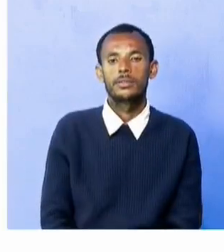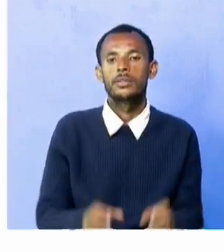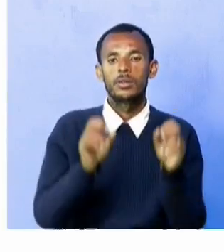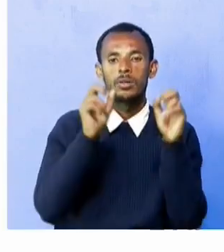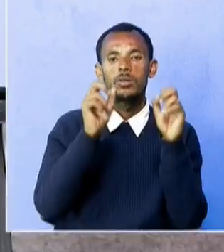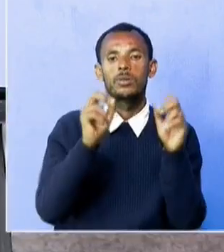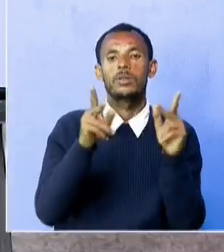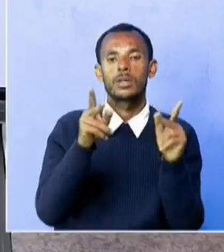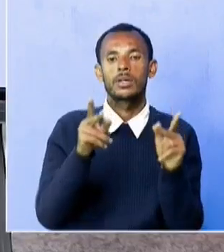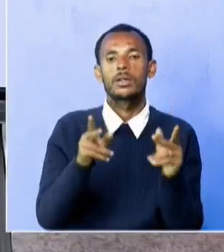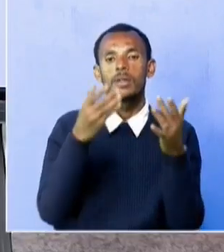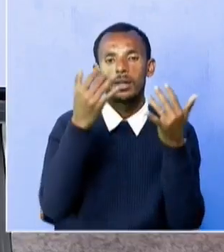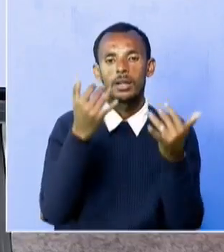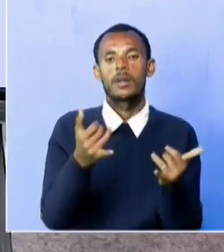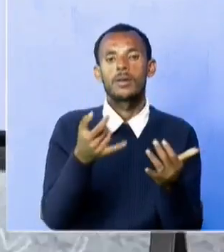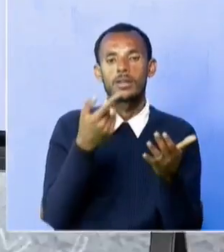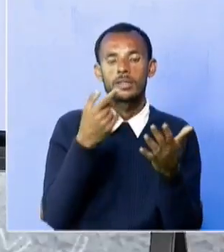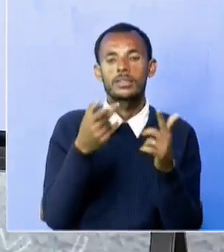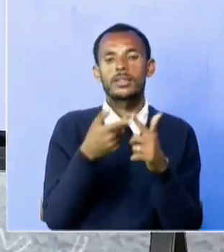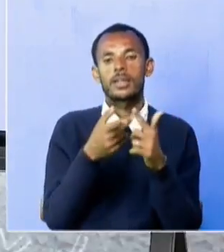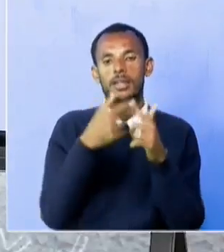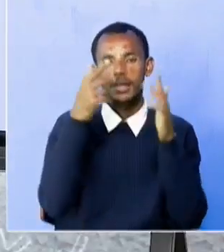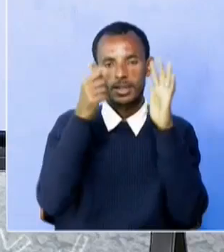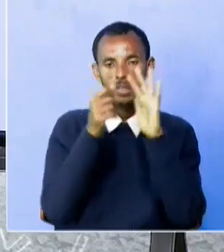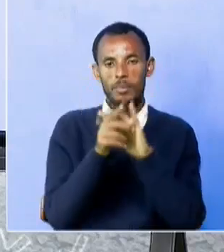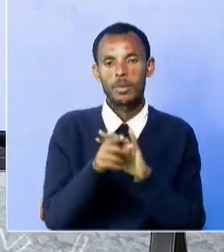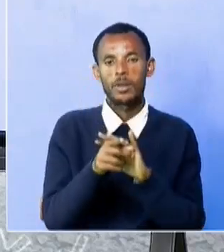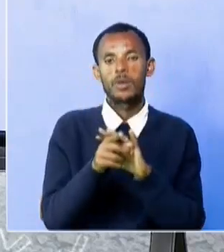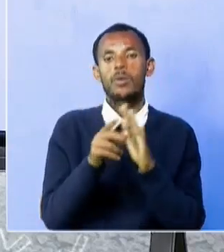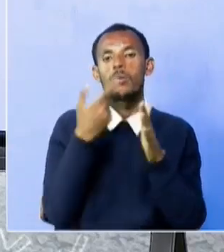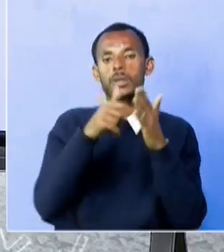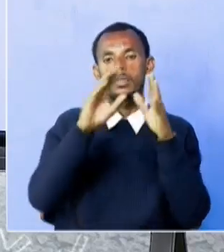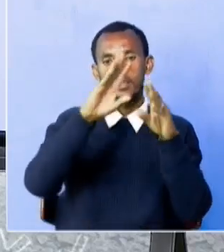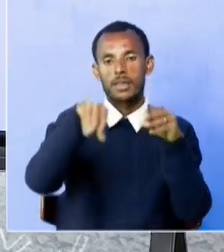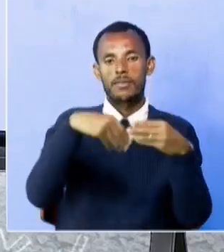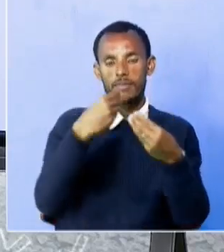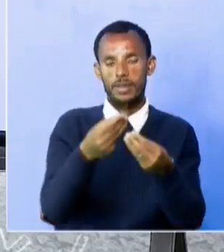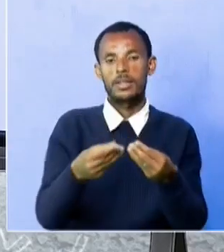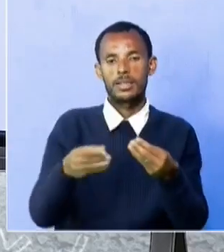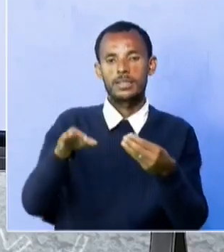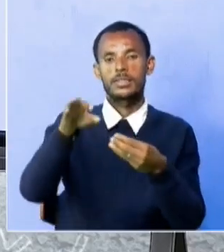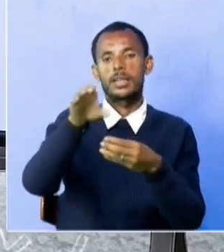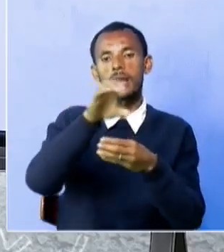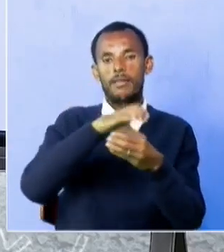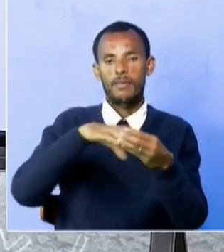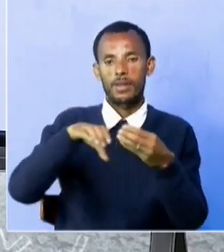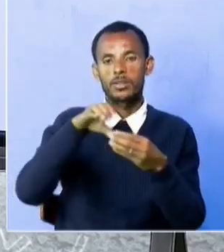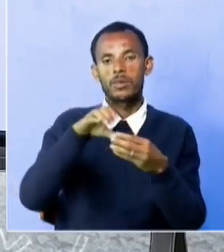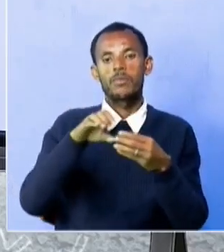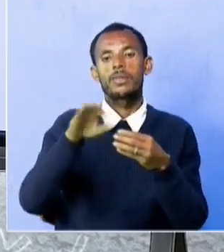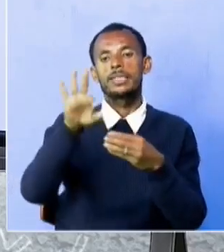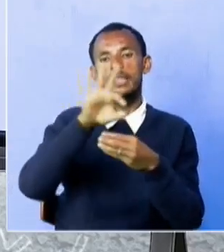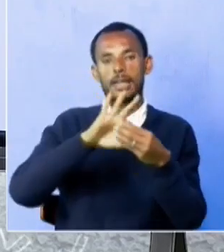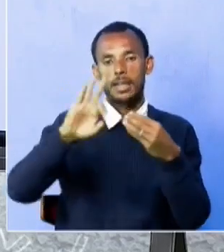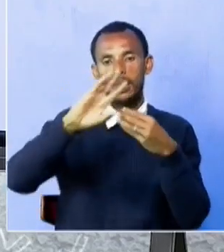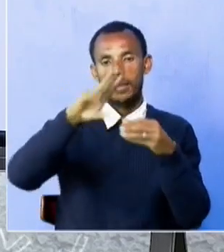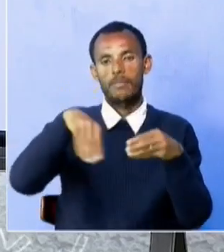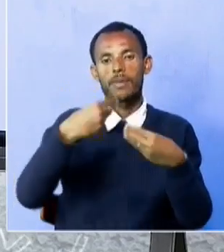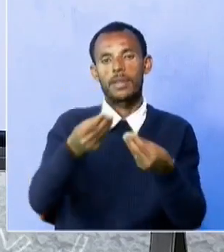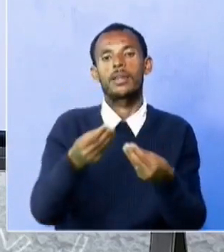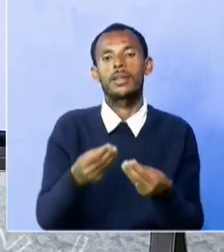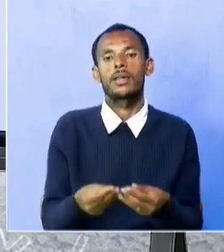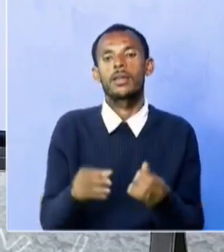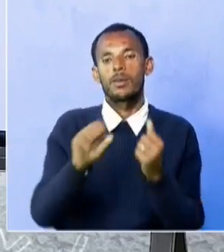Okay, now in the second example, what is given? The circumference of a circle is given.